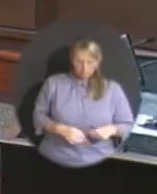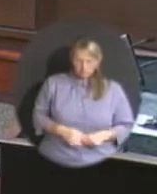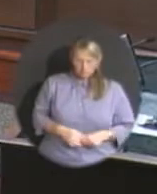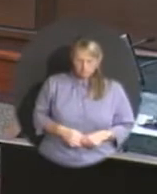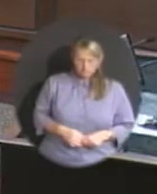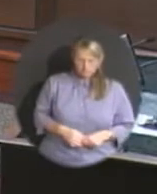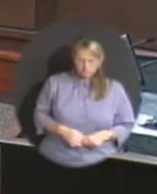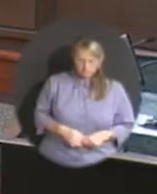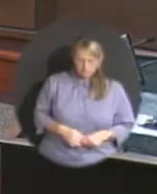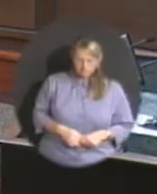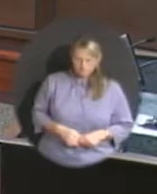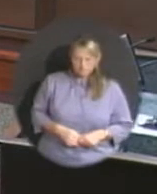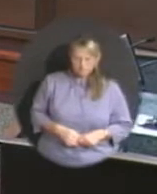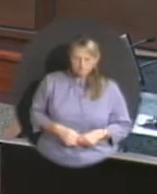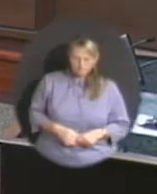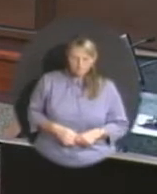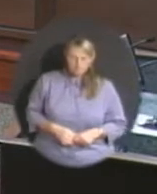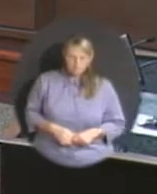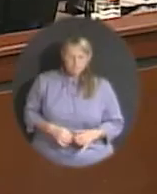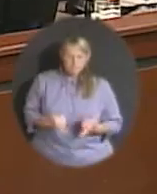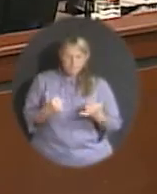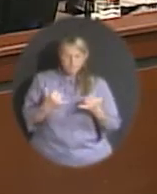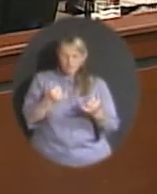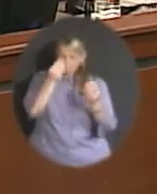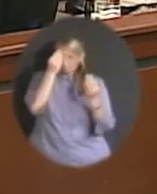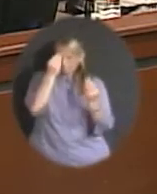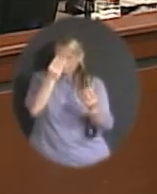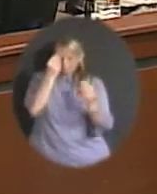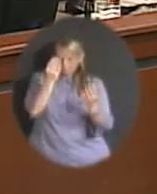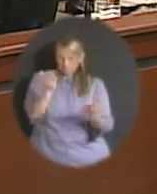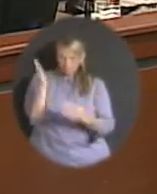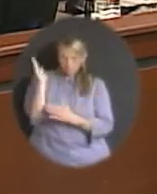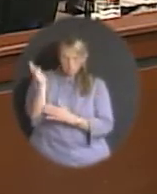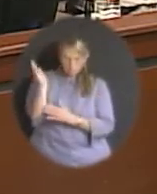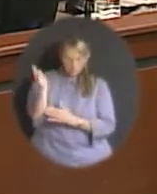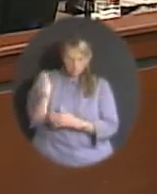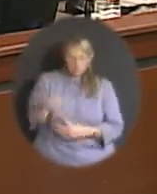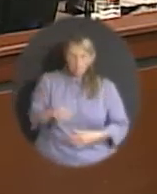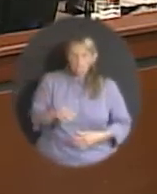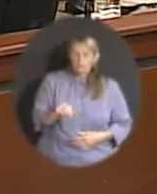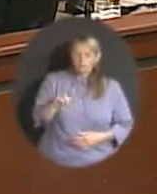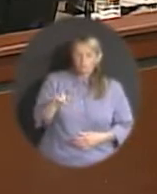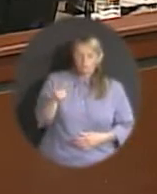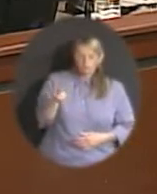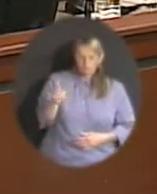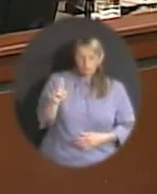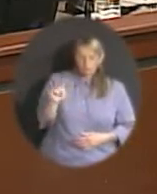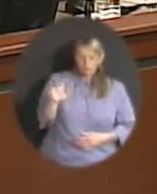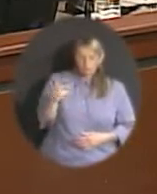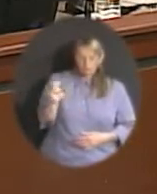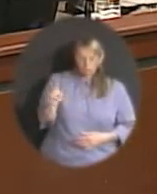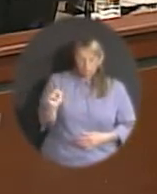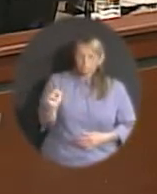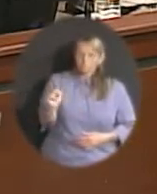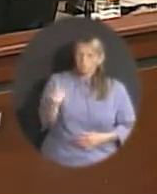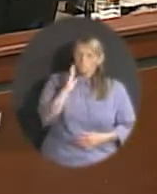We will move on to the information and presentations portion of our meeting, and I believe Mr. Hutchinson has a presentation for us.